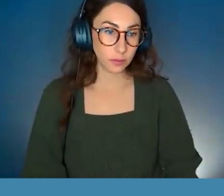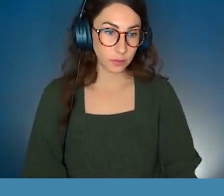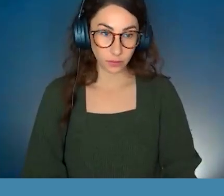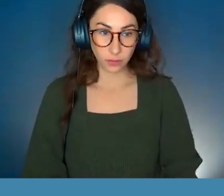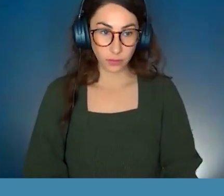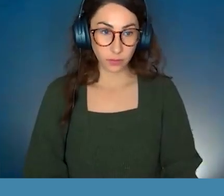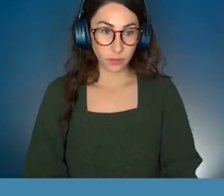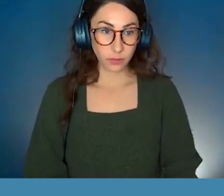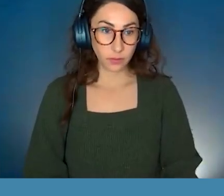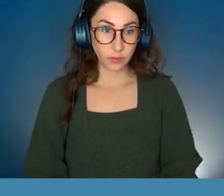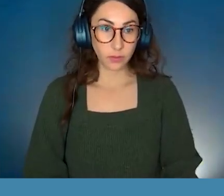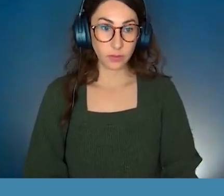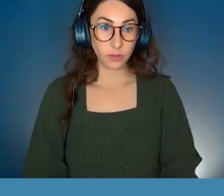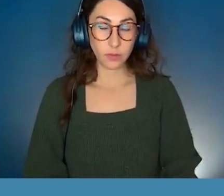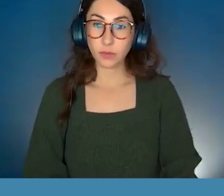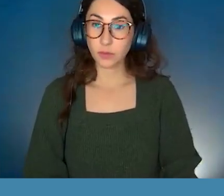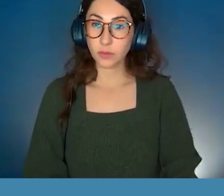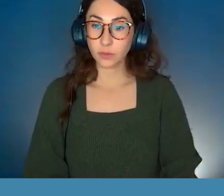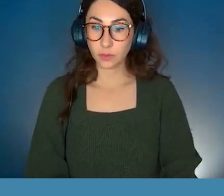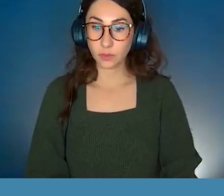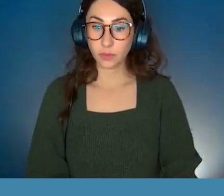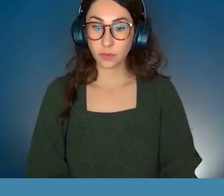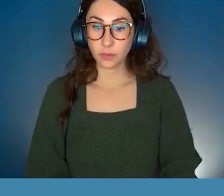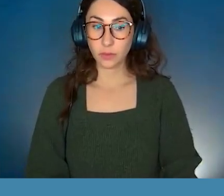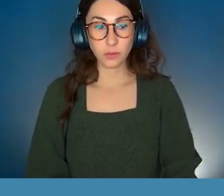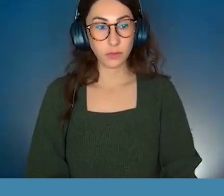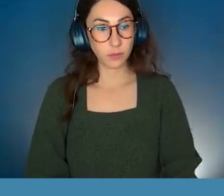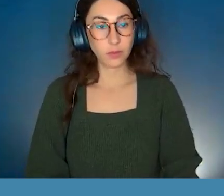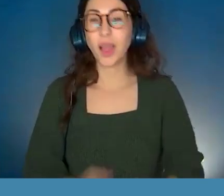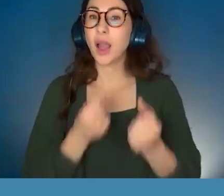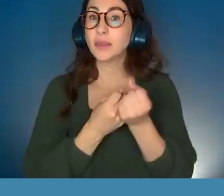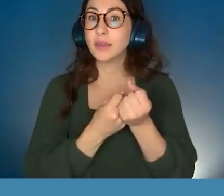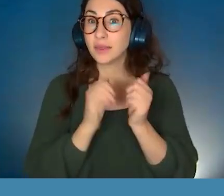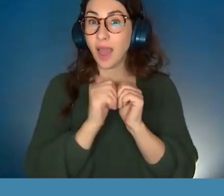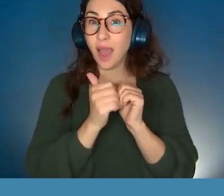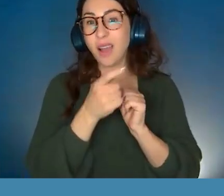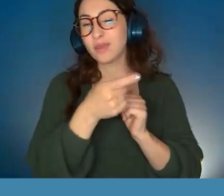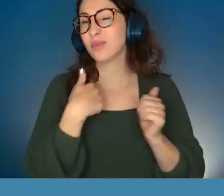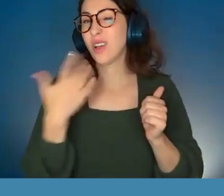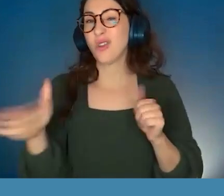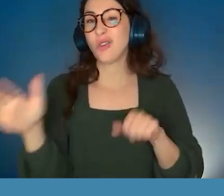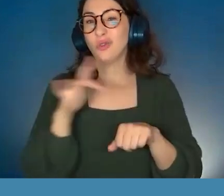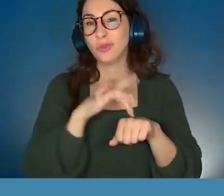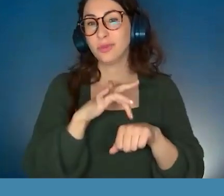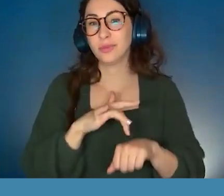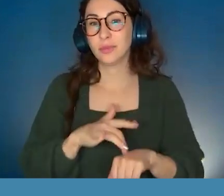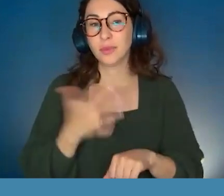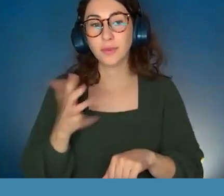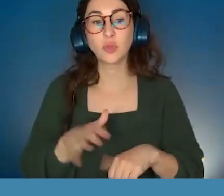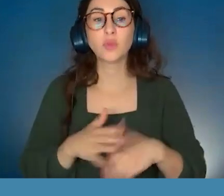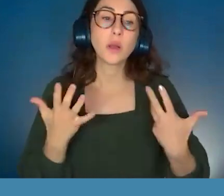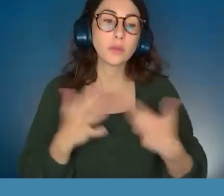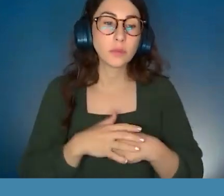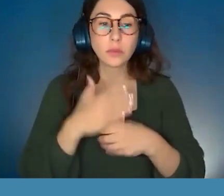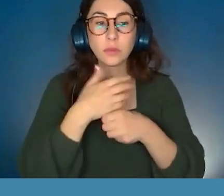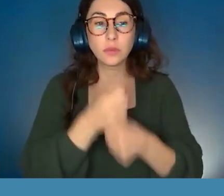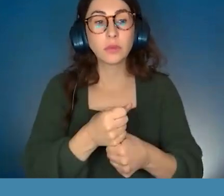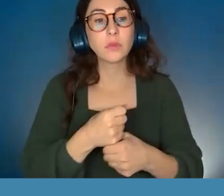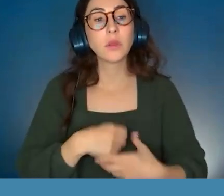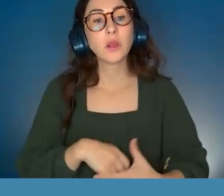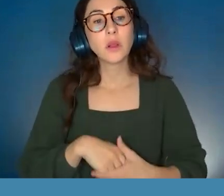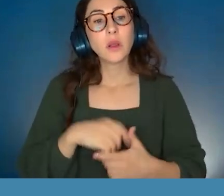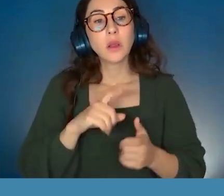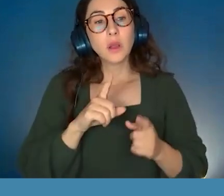So how do mobile response teams assist? I kind of walked through all this already, but to review, when a mobile